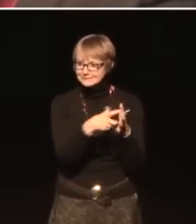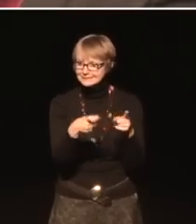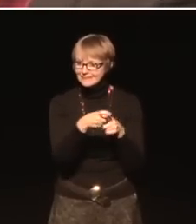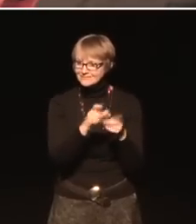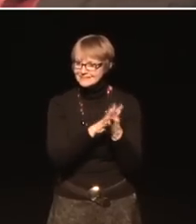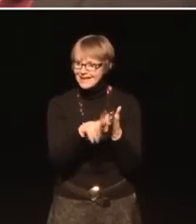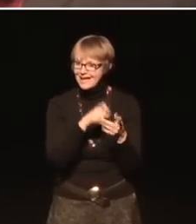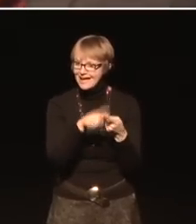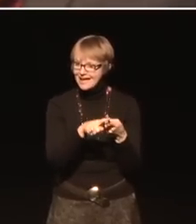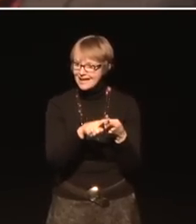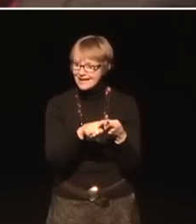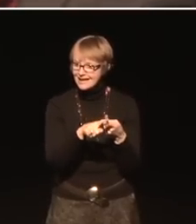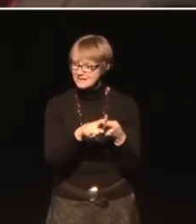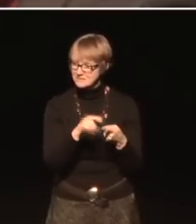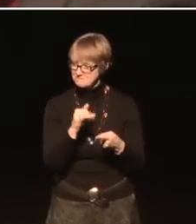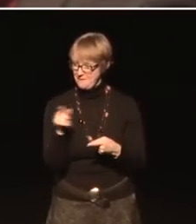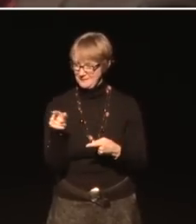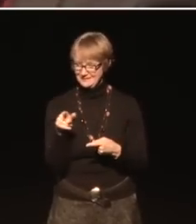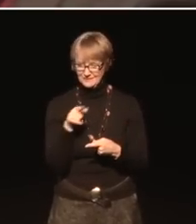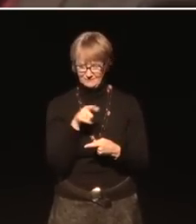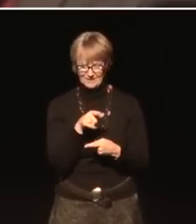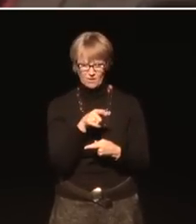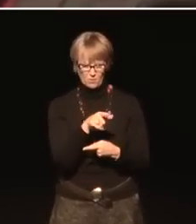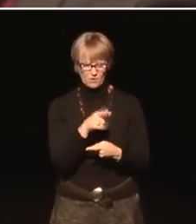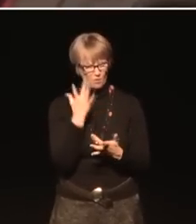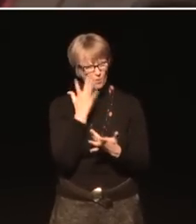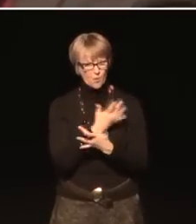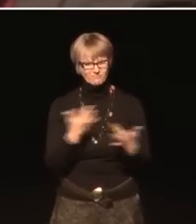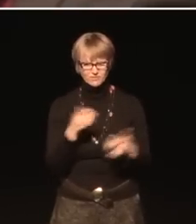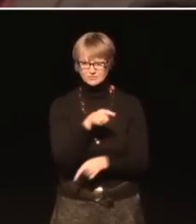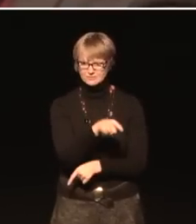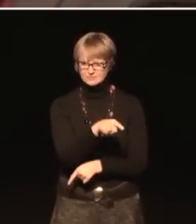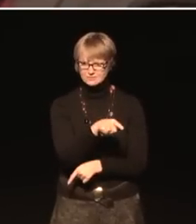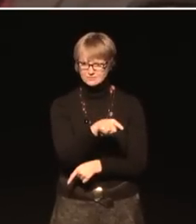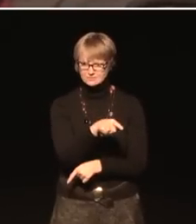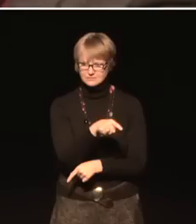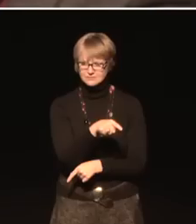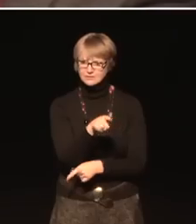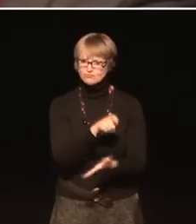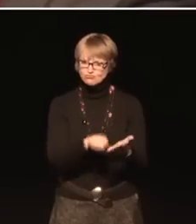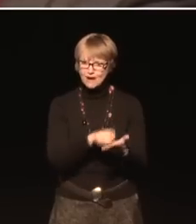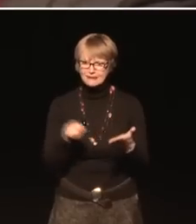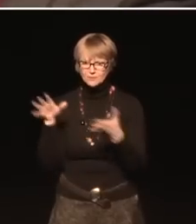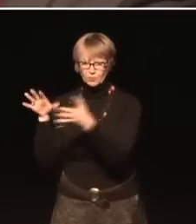on the face of it that David Hare is a very obvious candidate for someone to talk about slums in Mumbai,